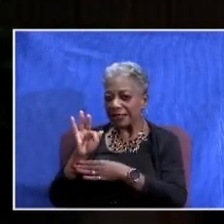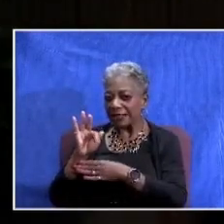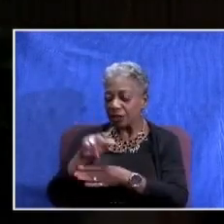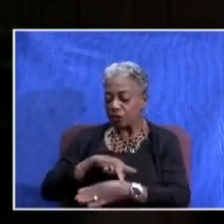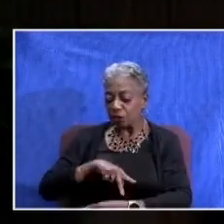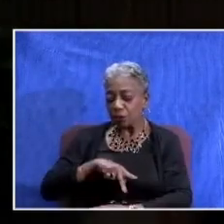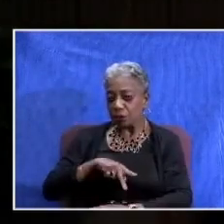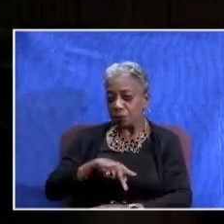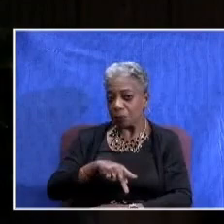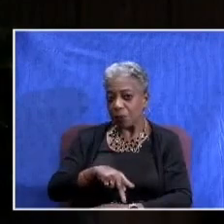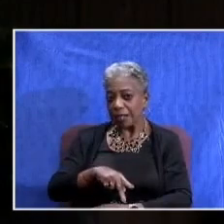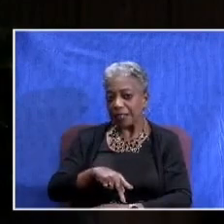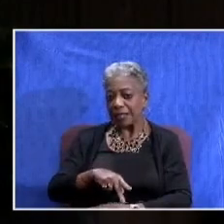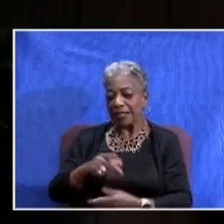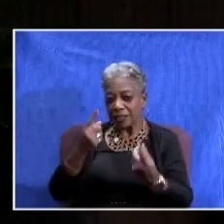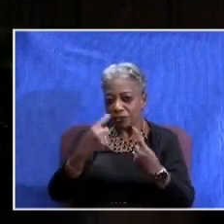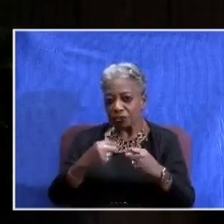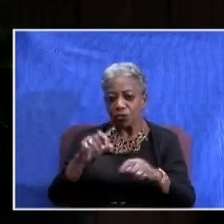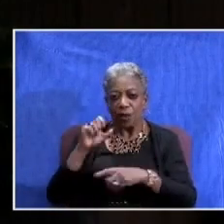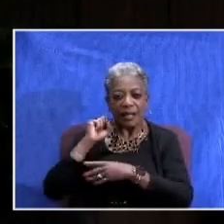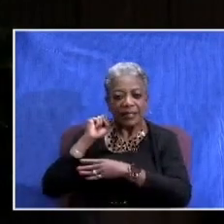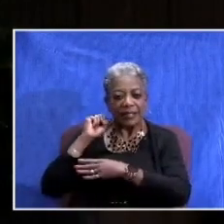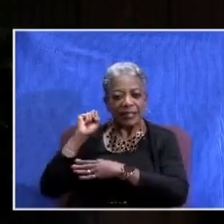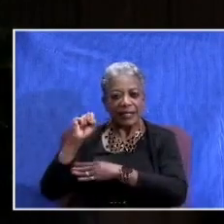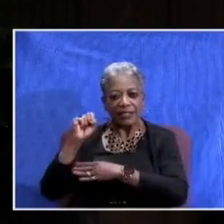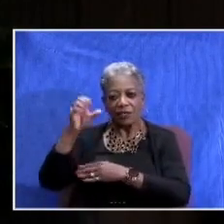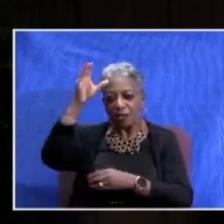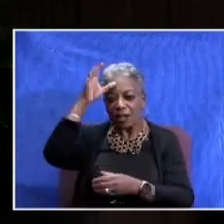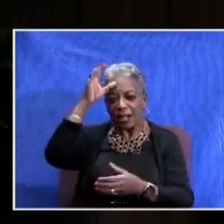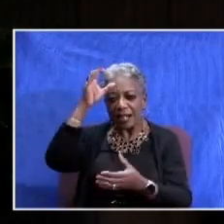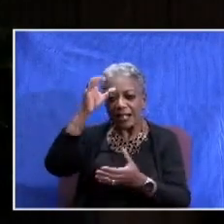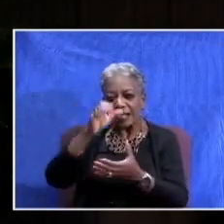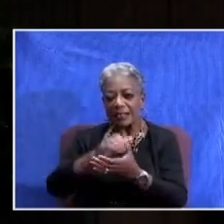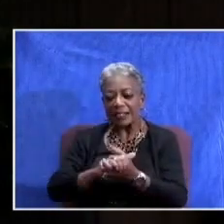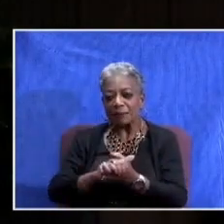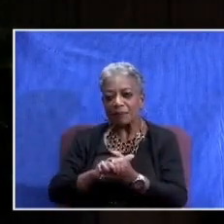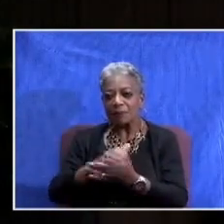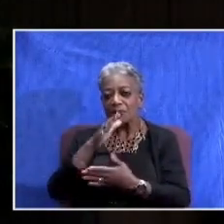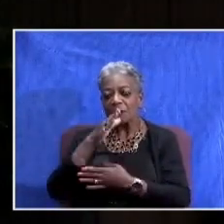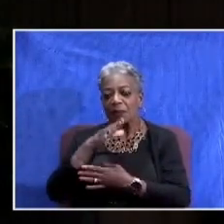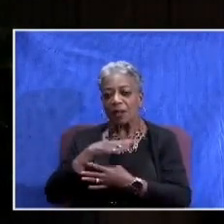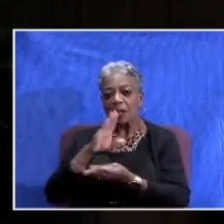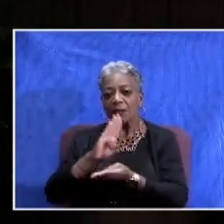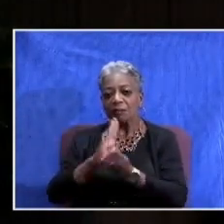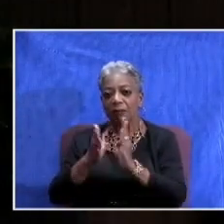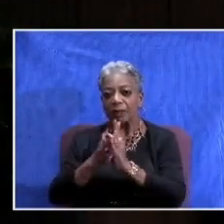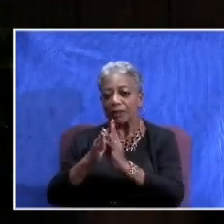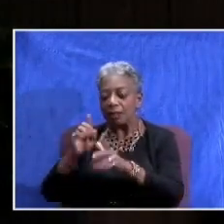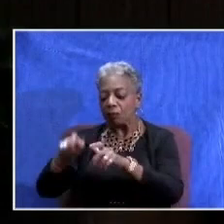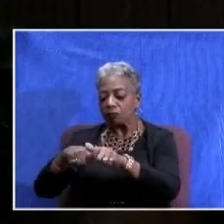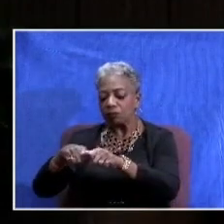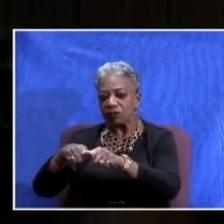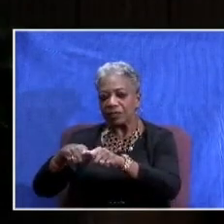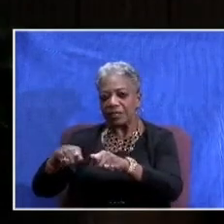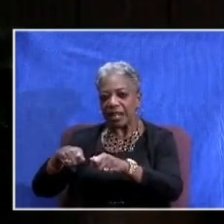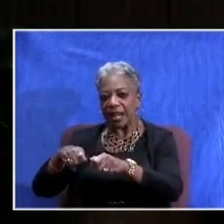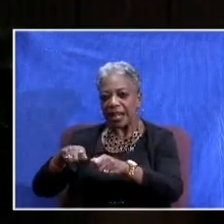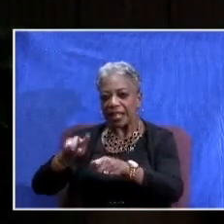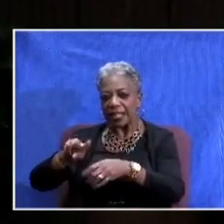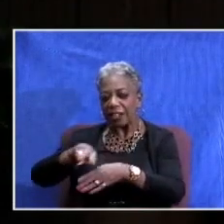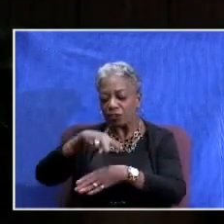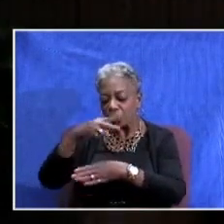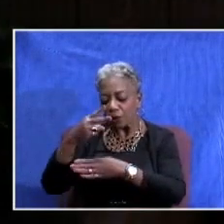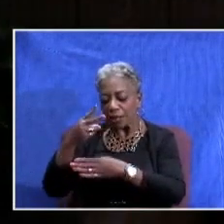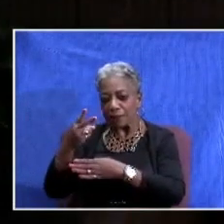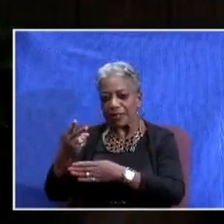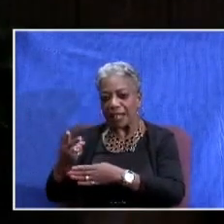to defend her husband. And they take her, and they tie her up and turn her upside down and set her on fire. And take